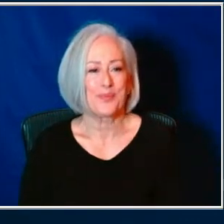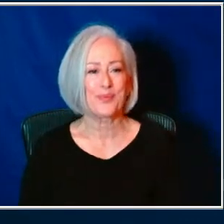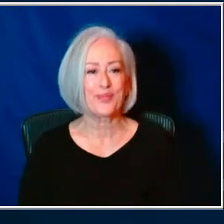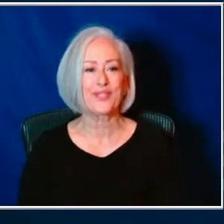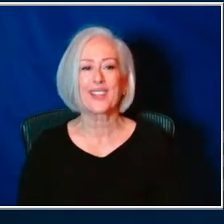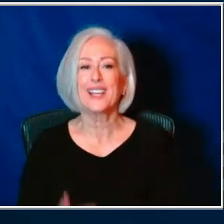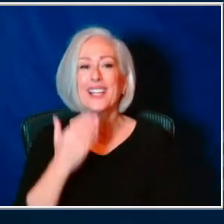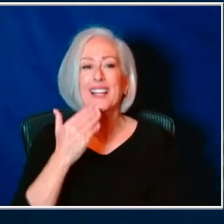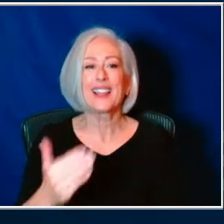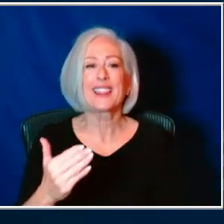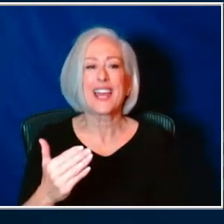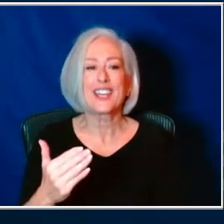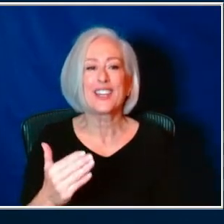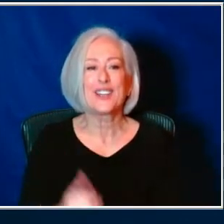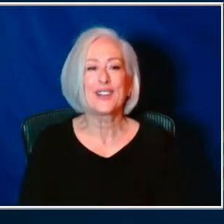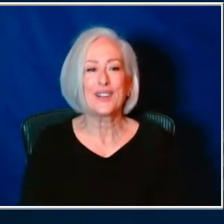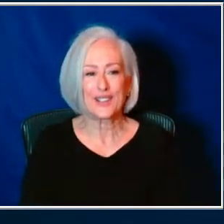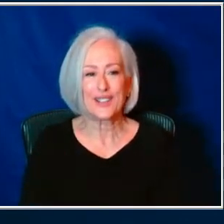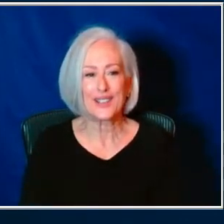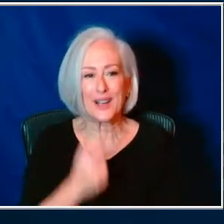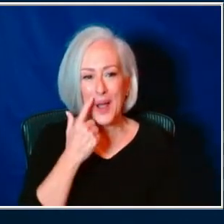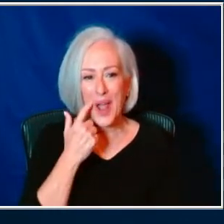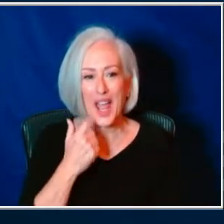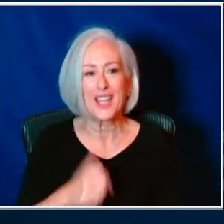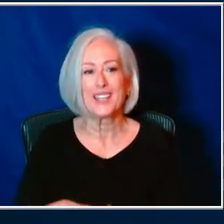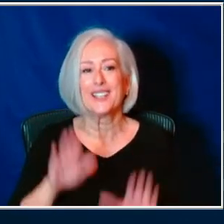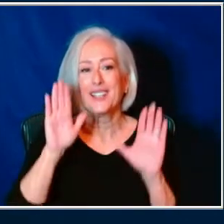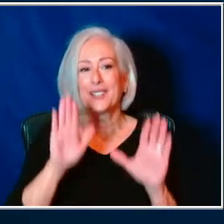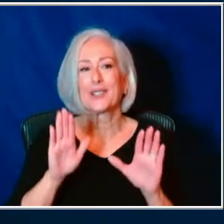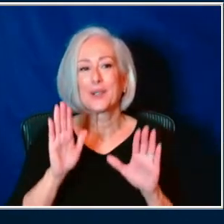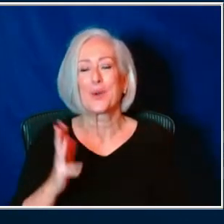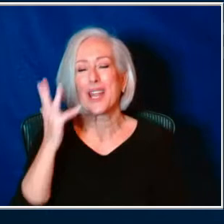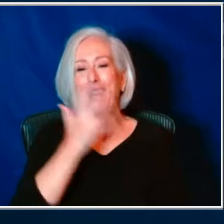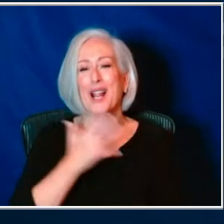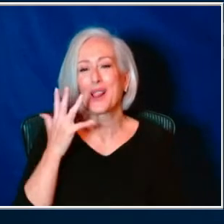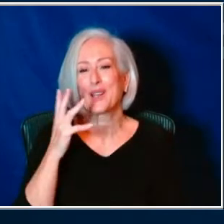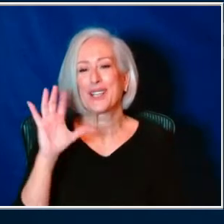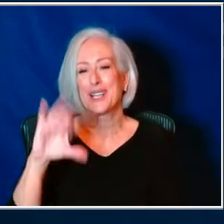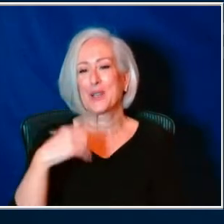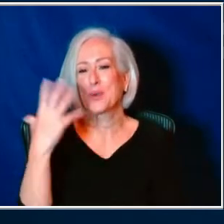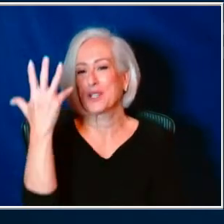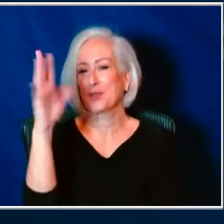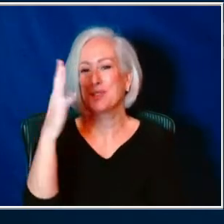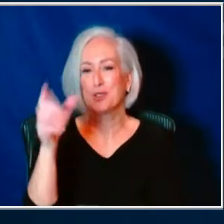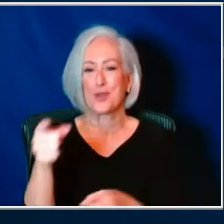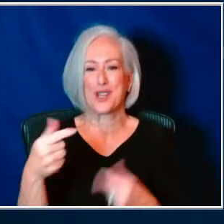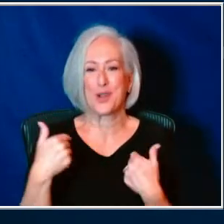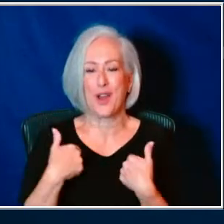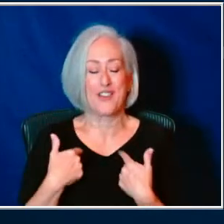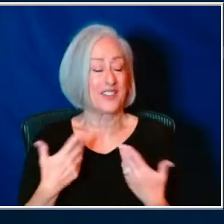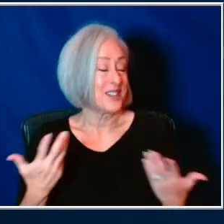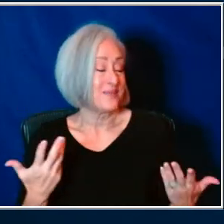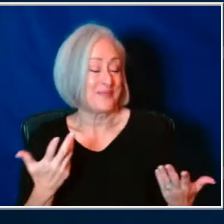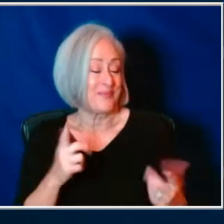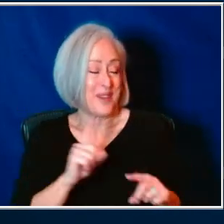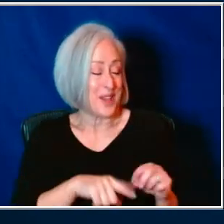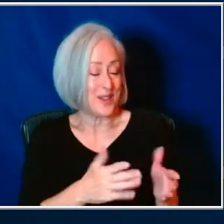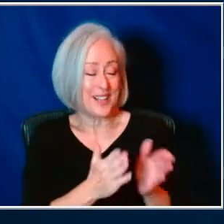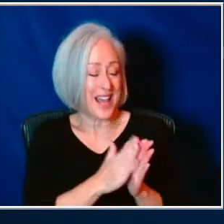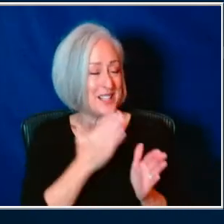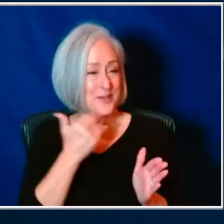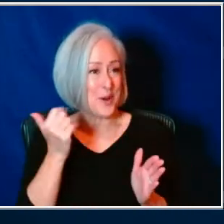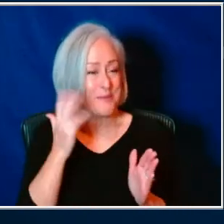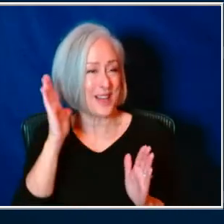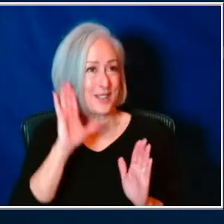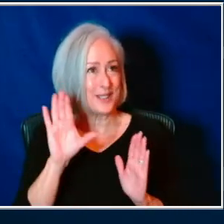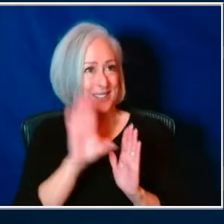Thank you. Dr. Chadwick just said that's a great looking Christmas tree back there. I mean, I couldn't have asked for better. Spirit. That's awesome. All right. I mean,